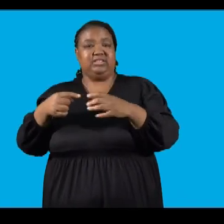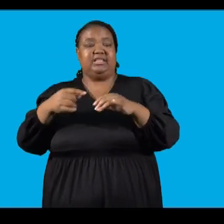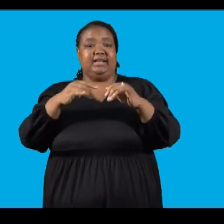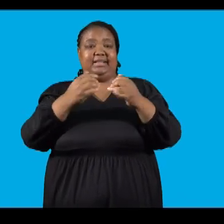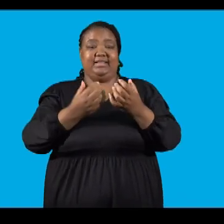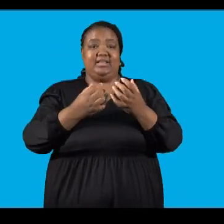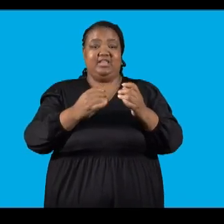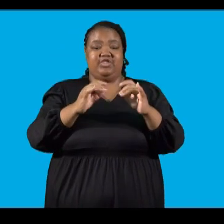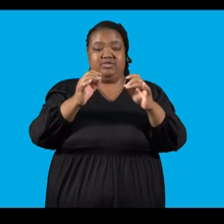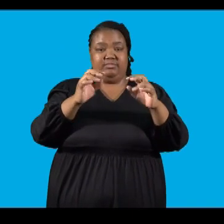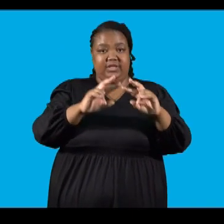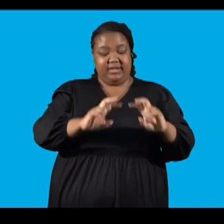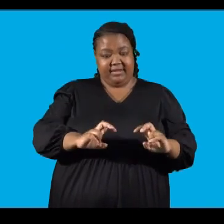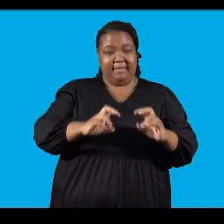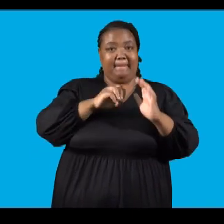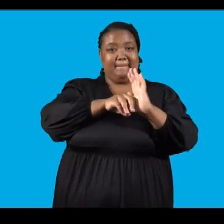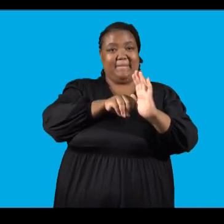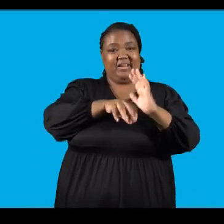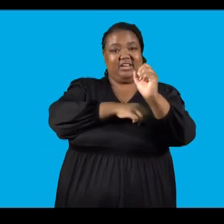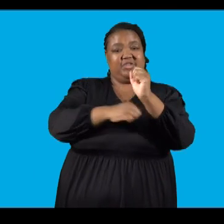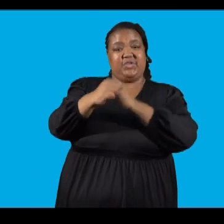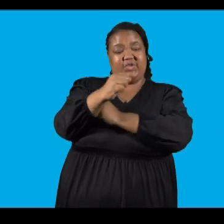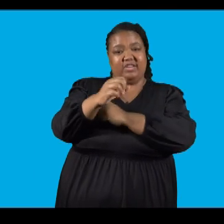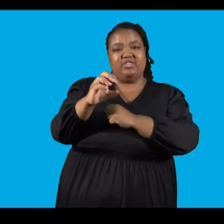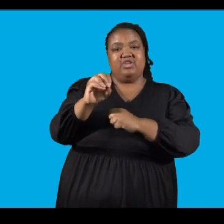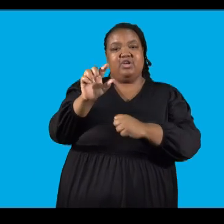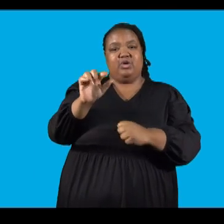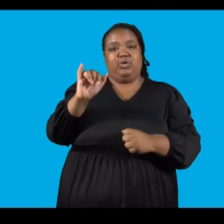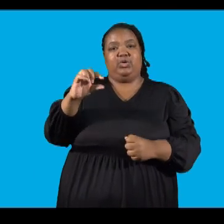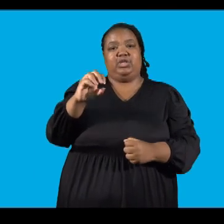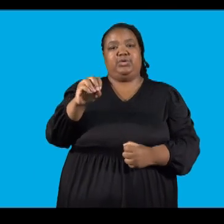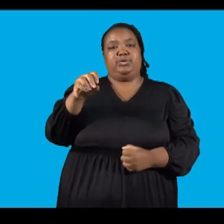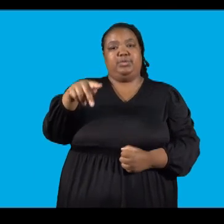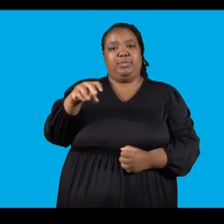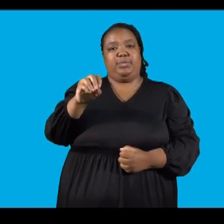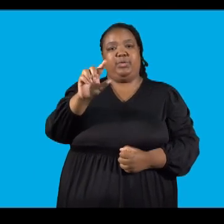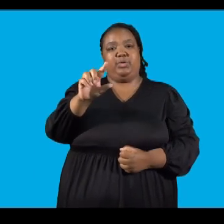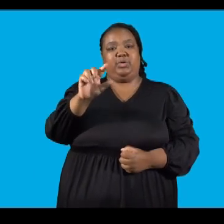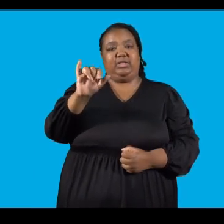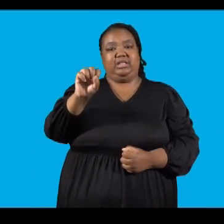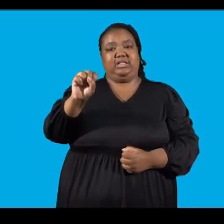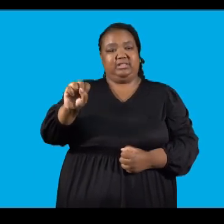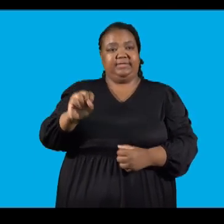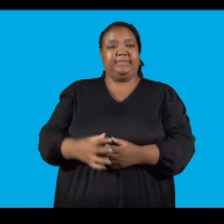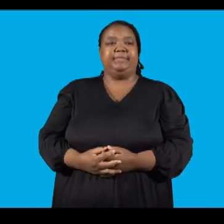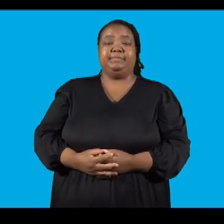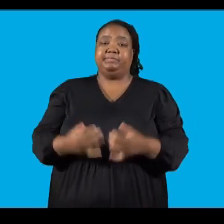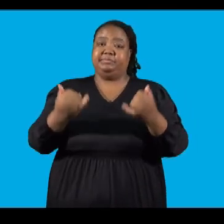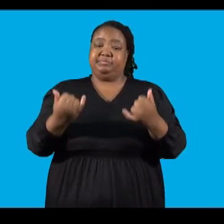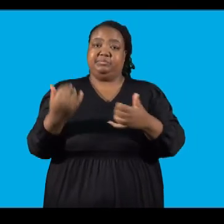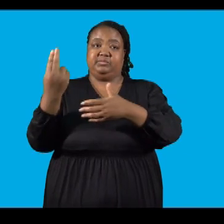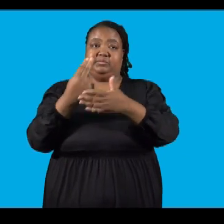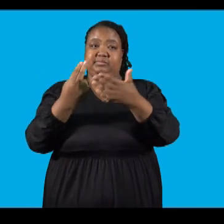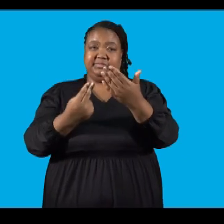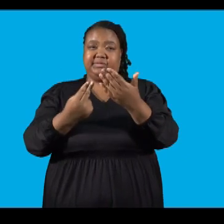structure itself called oligopolies. So by the end of this lesson, we will address the drawing of a